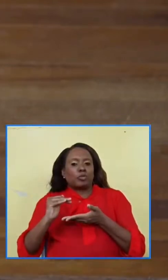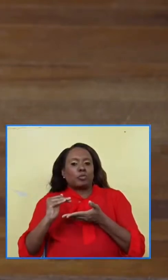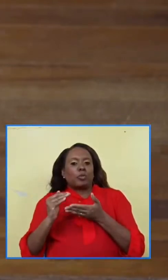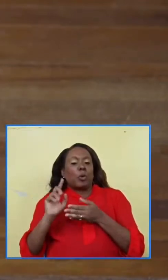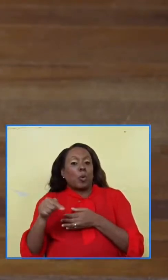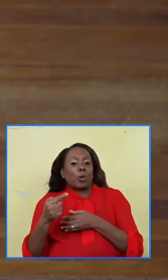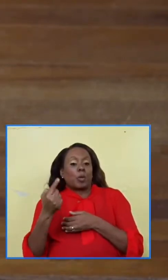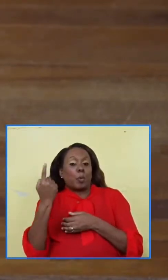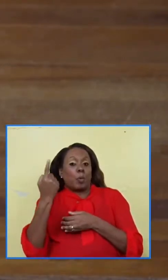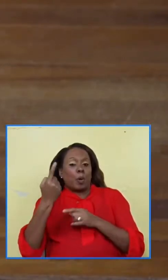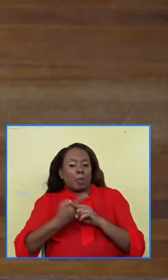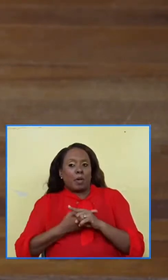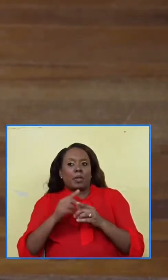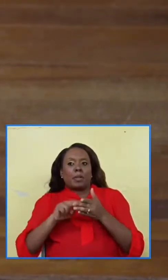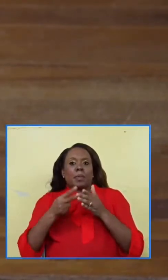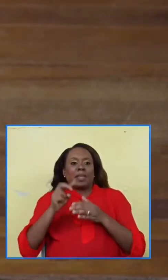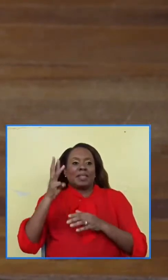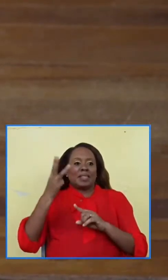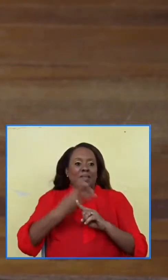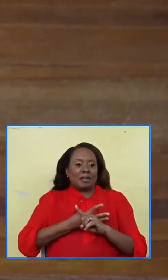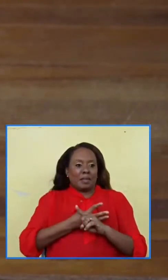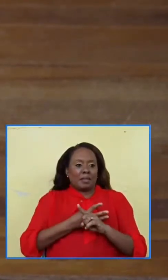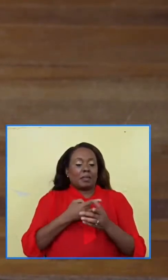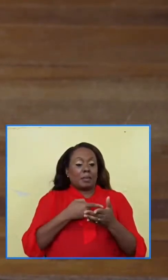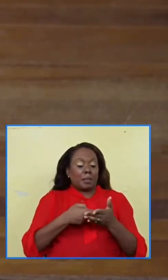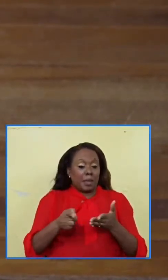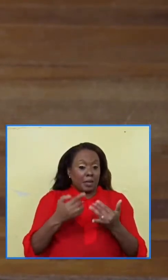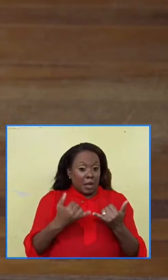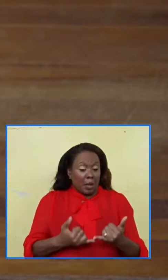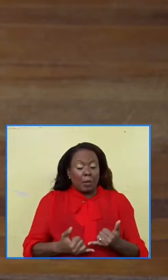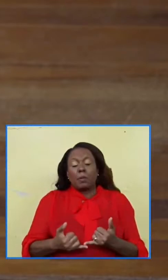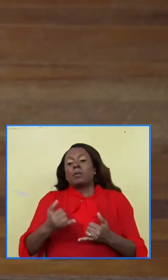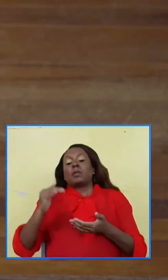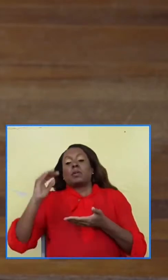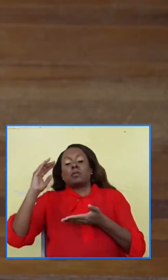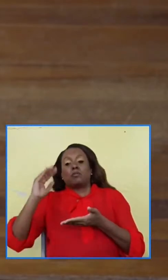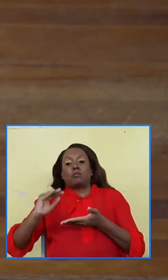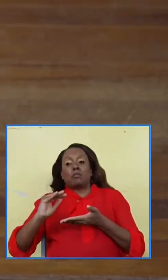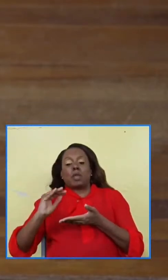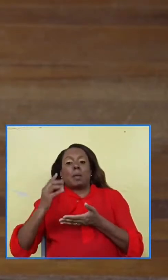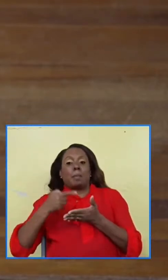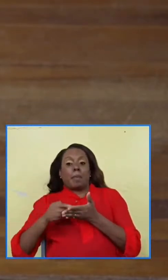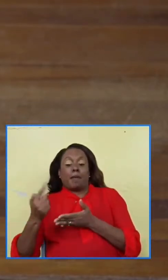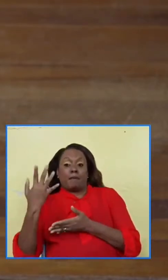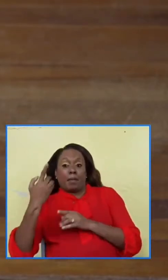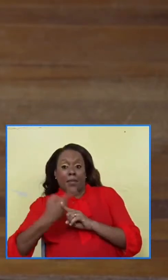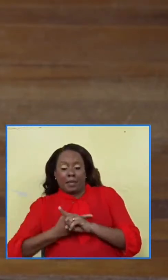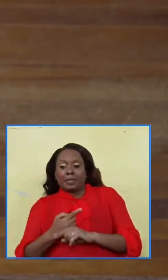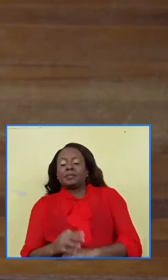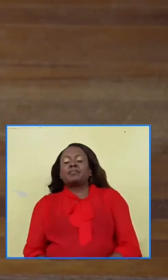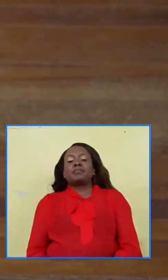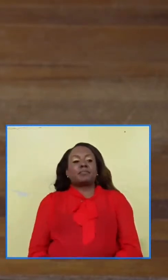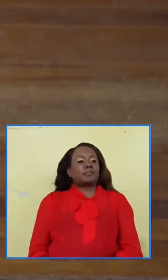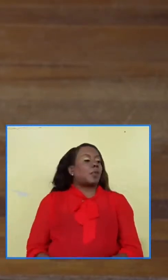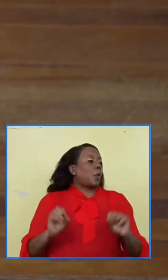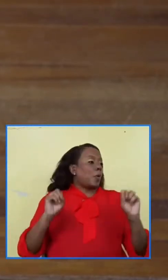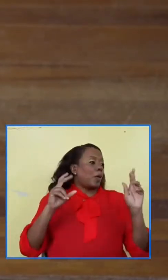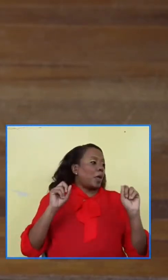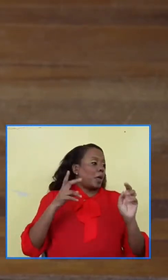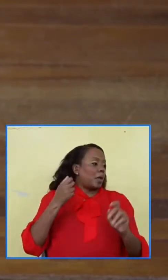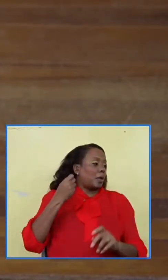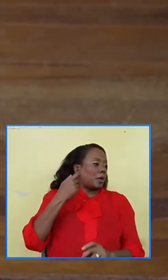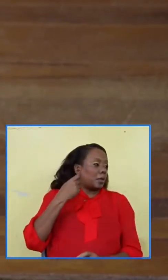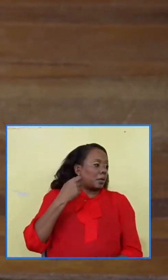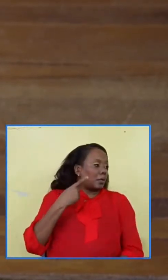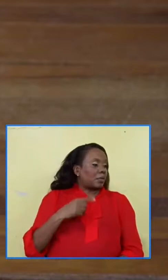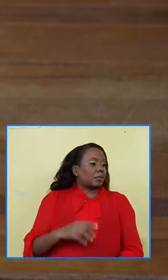Yes, and again, it bears the point that the funds have to meet the needs of the